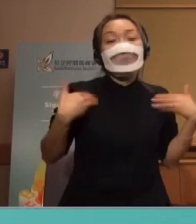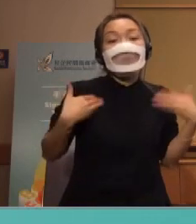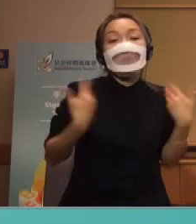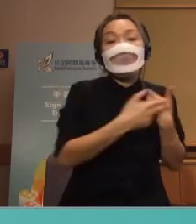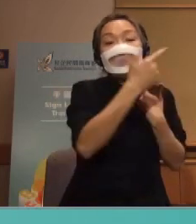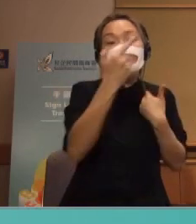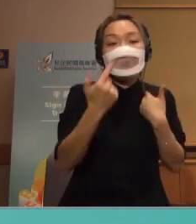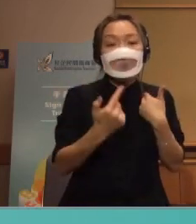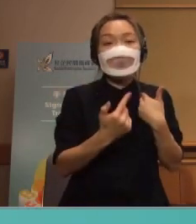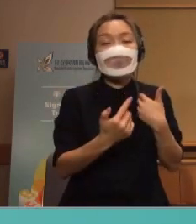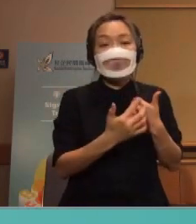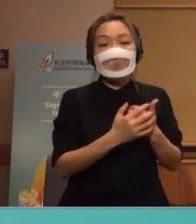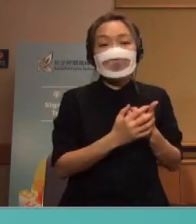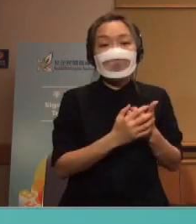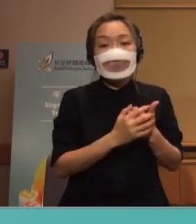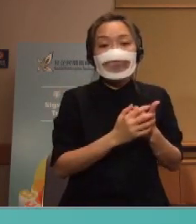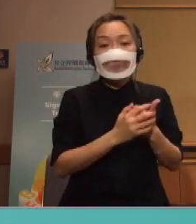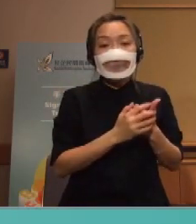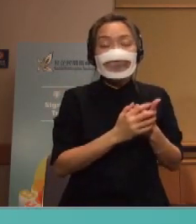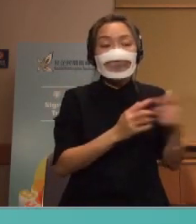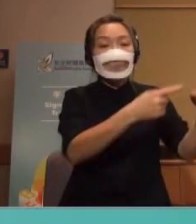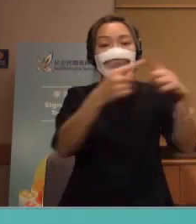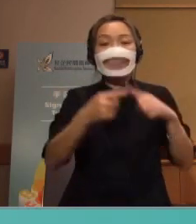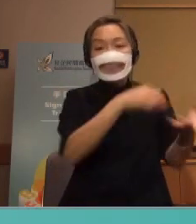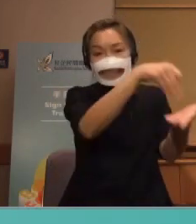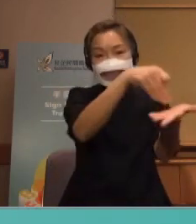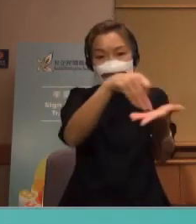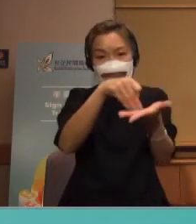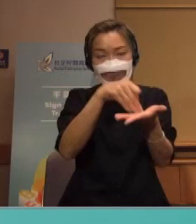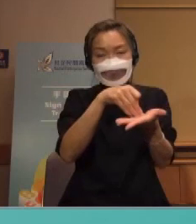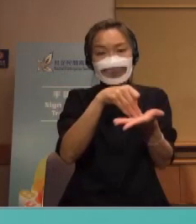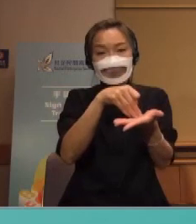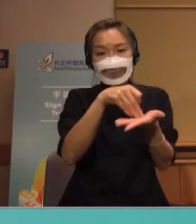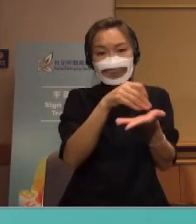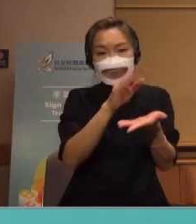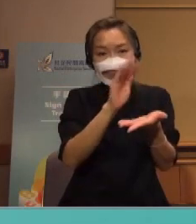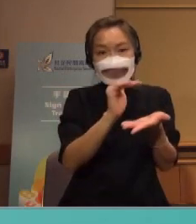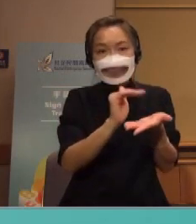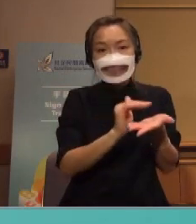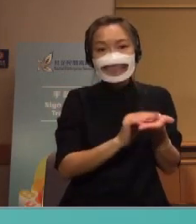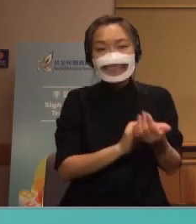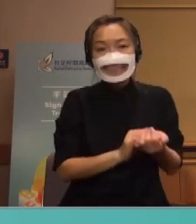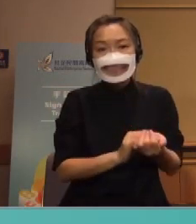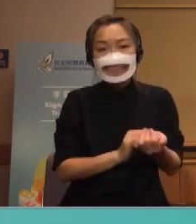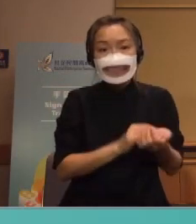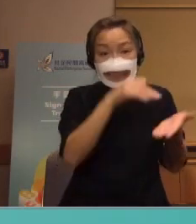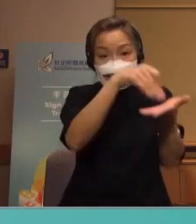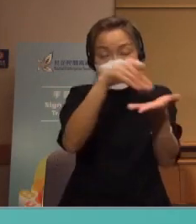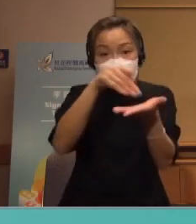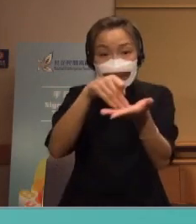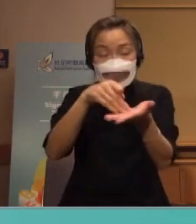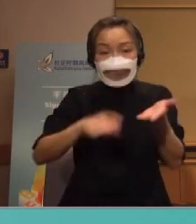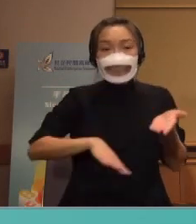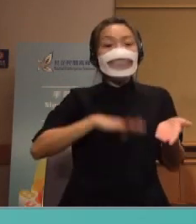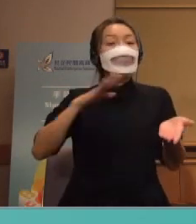participation from that sort of satisfaction of need, as opposed to here's some dollars for you to go spend somewhere. So I think that's one thing that can be